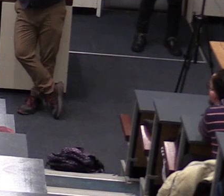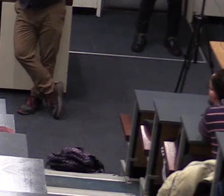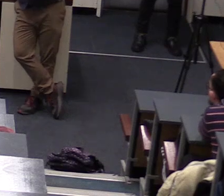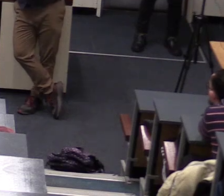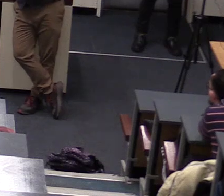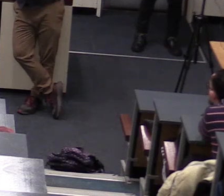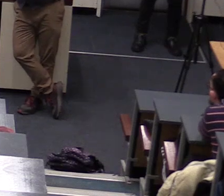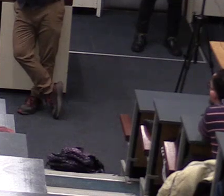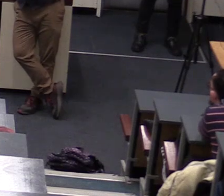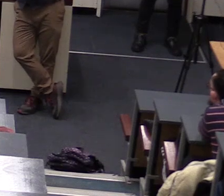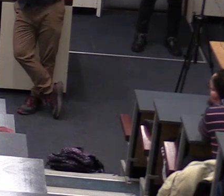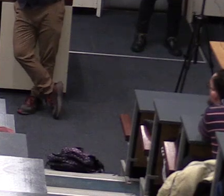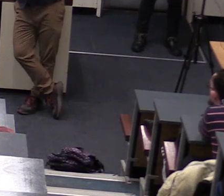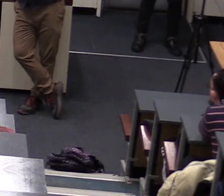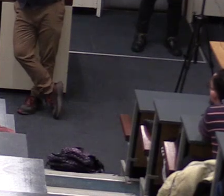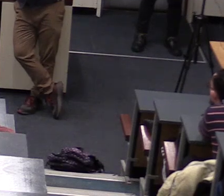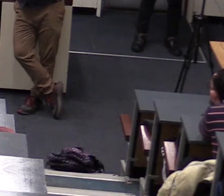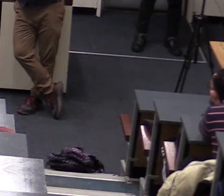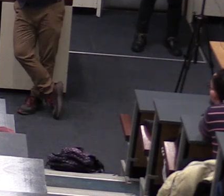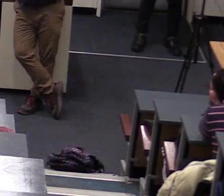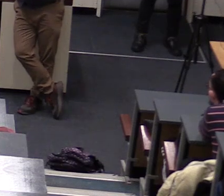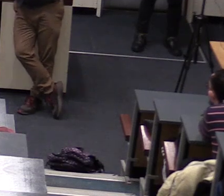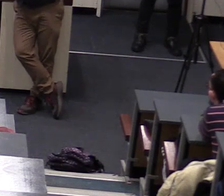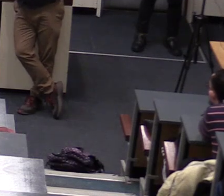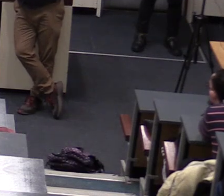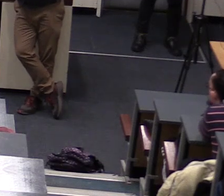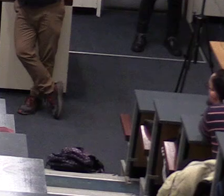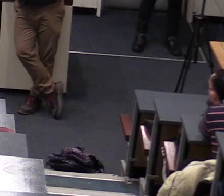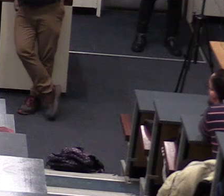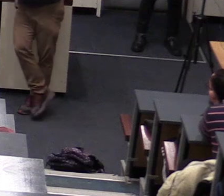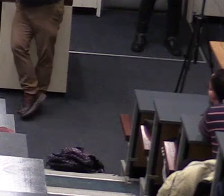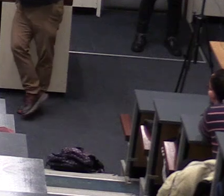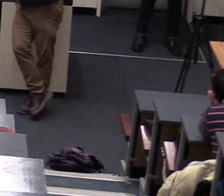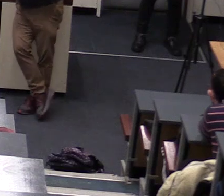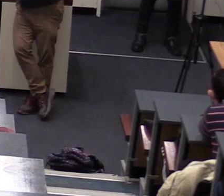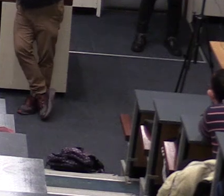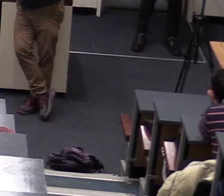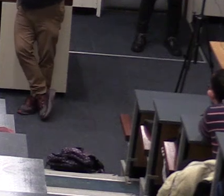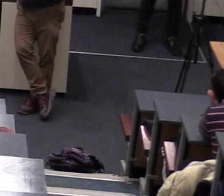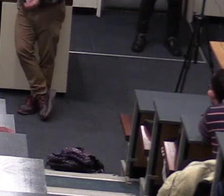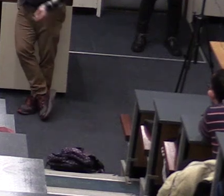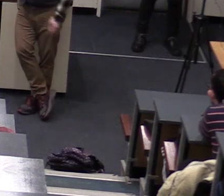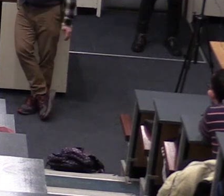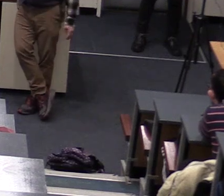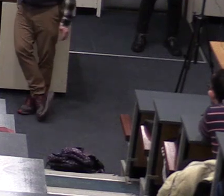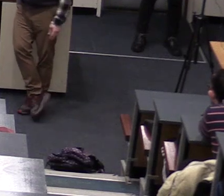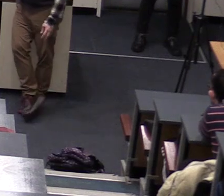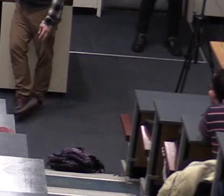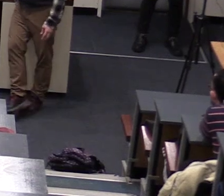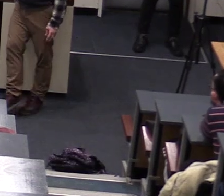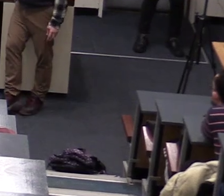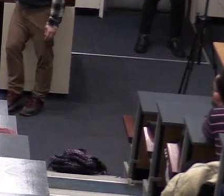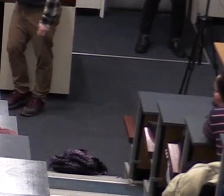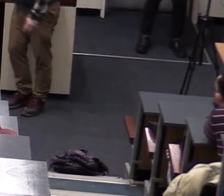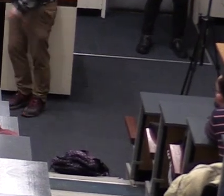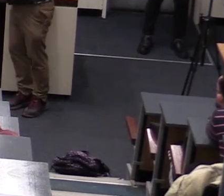on telescope, time allocations, etc. So with no further ado, I'm going to hand over to tonight's main speaker, Dr. John Taylor, talking